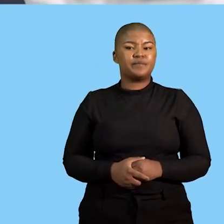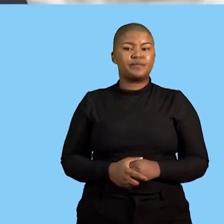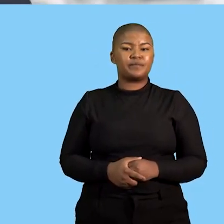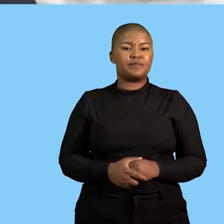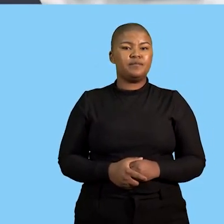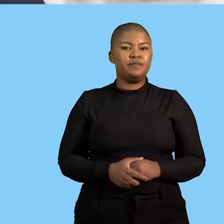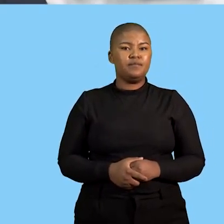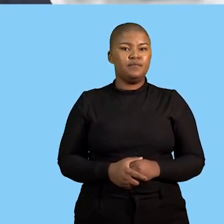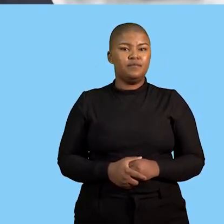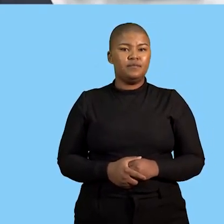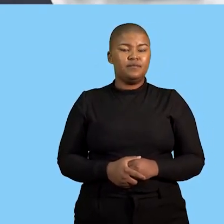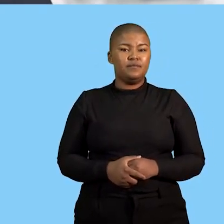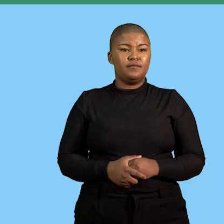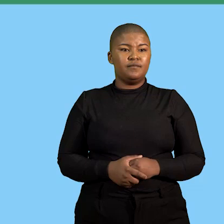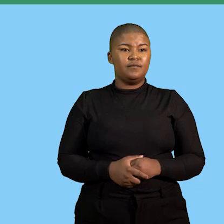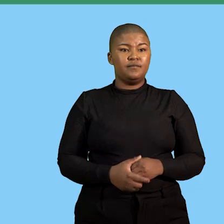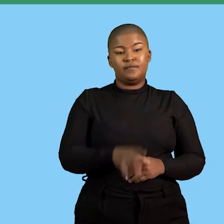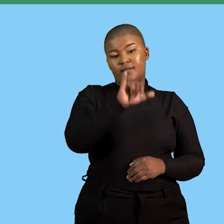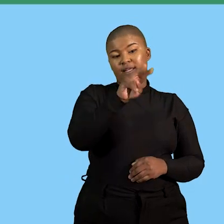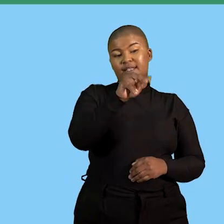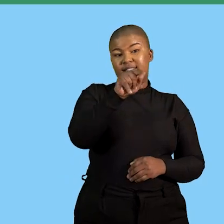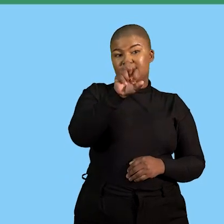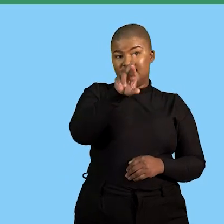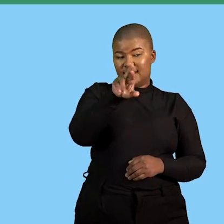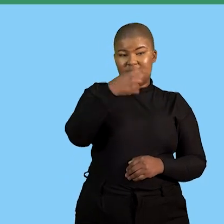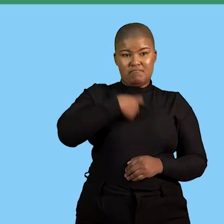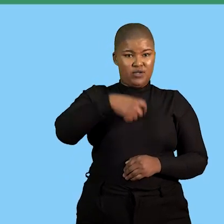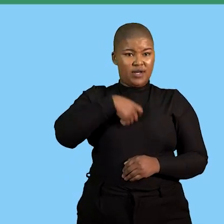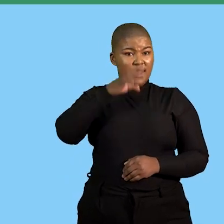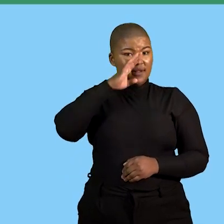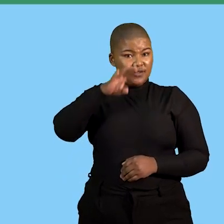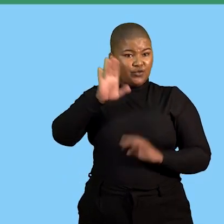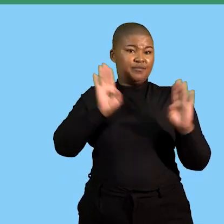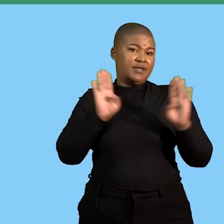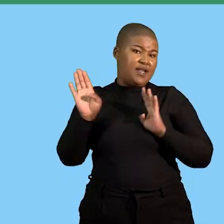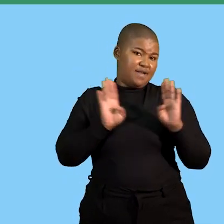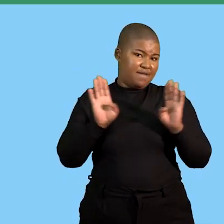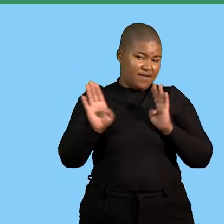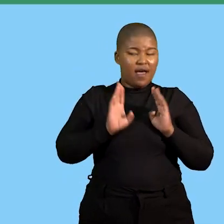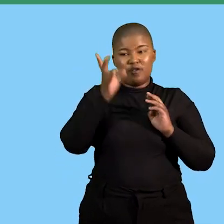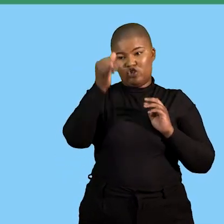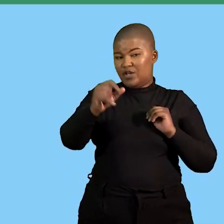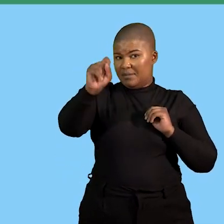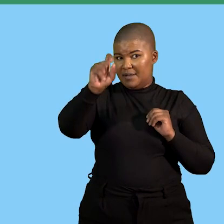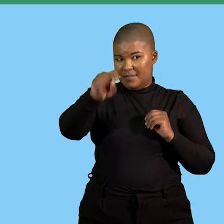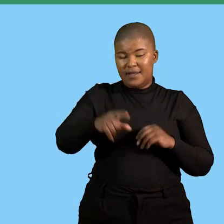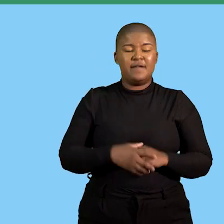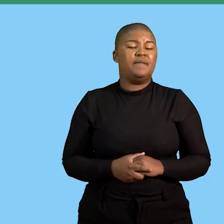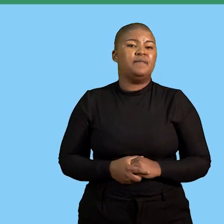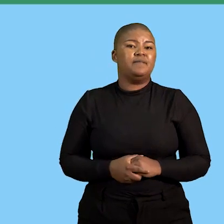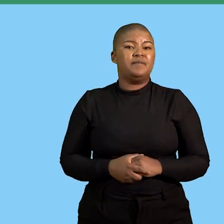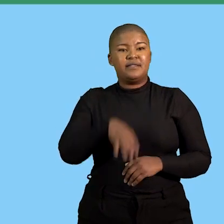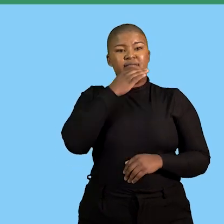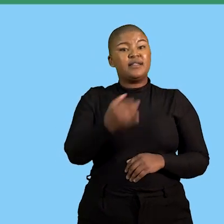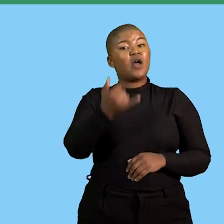Now, the first one can be interpersonal attitudes and behavior. Looking into interpersonal attitudes and behavior, when